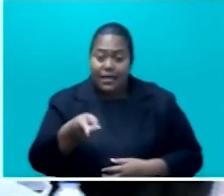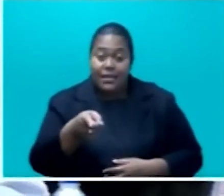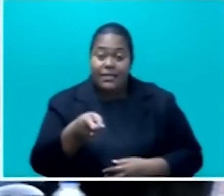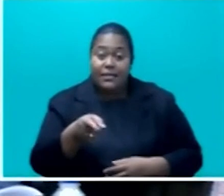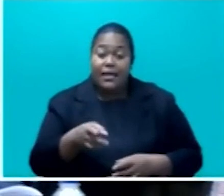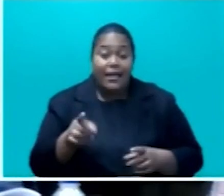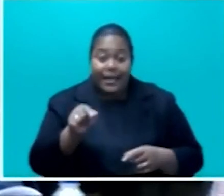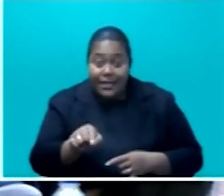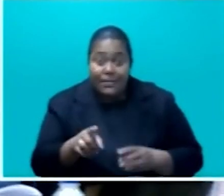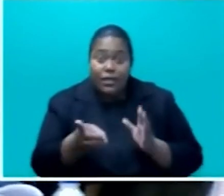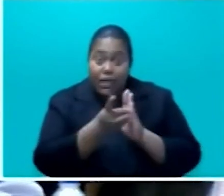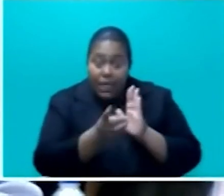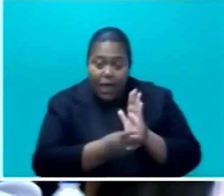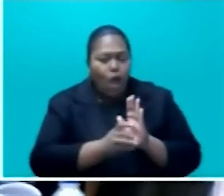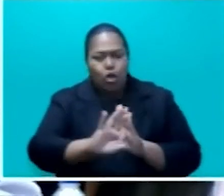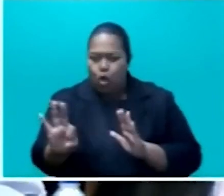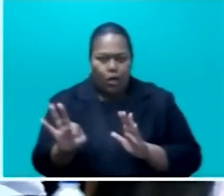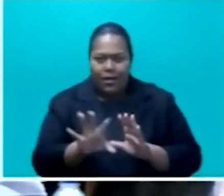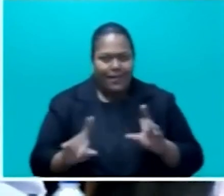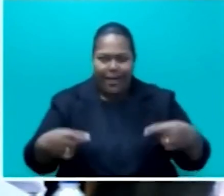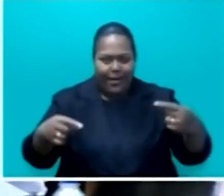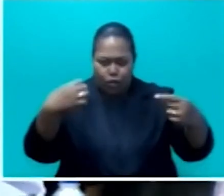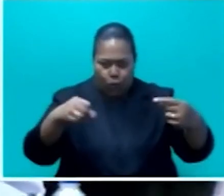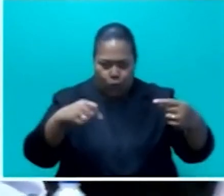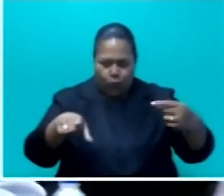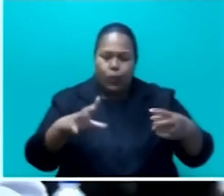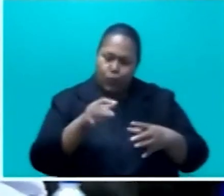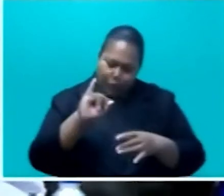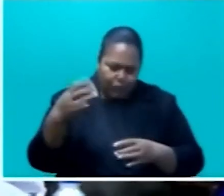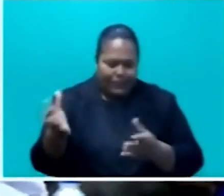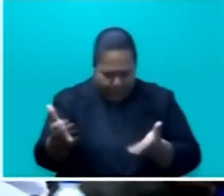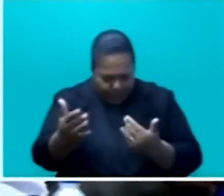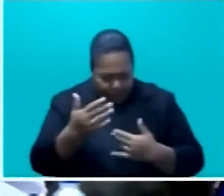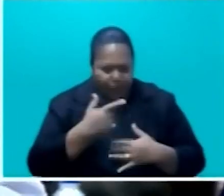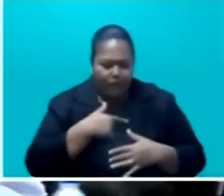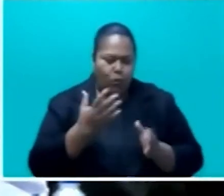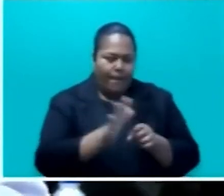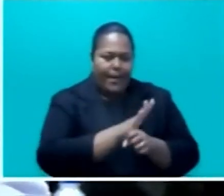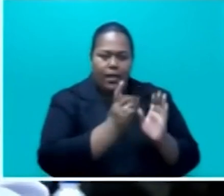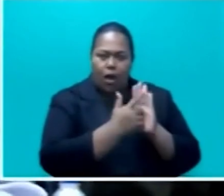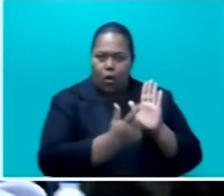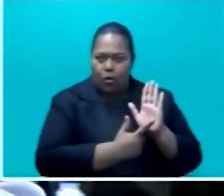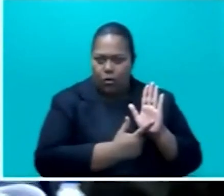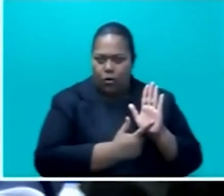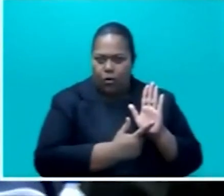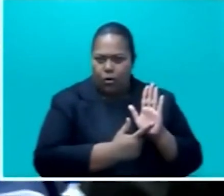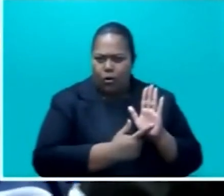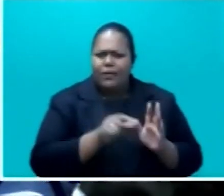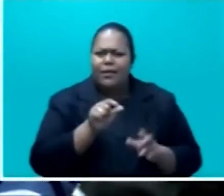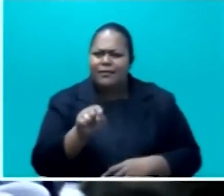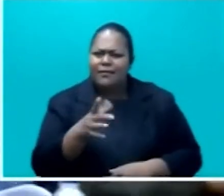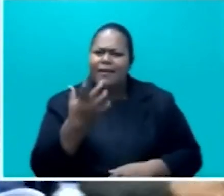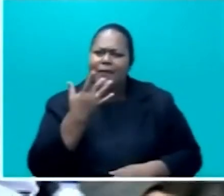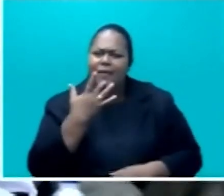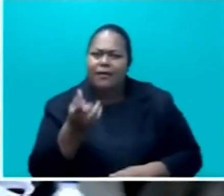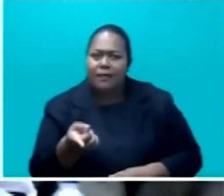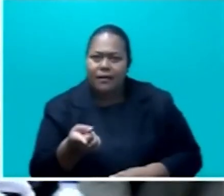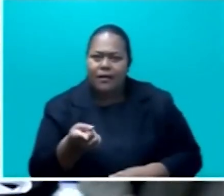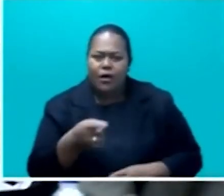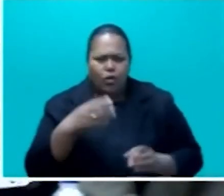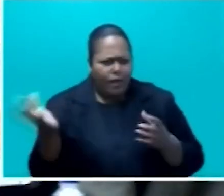debate. Suspicions that the decree was faith comply were vindicated when the